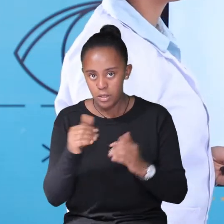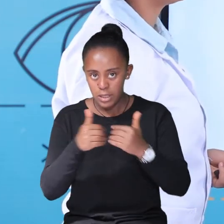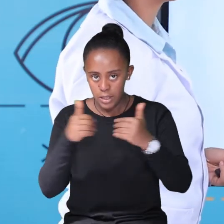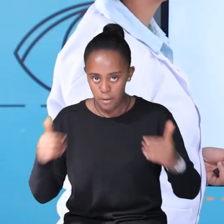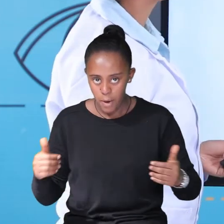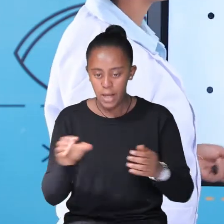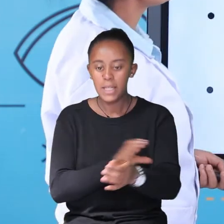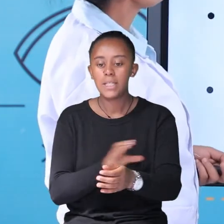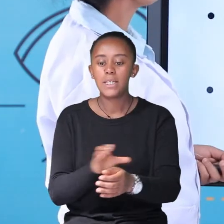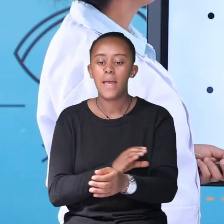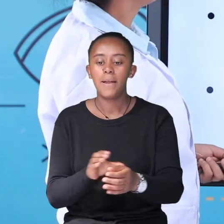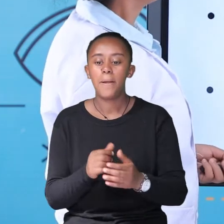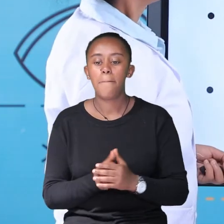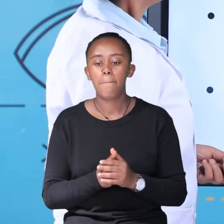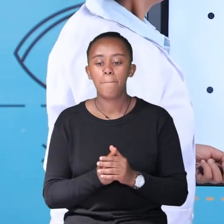separate cells.